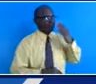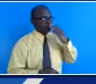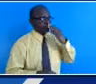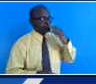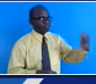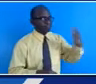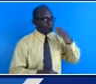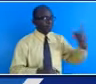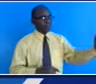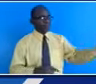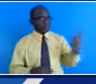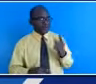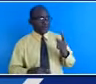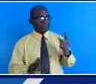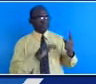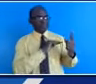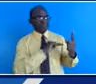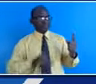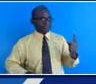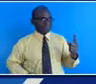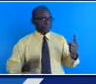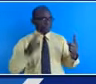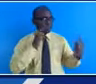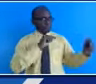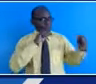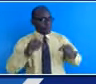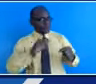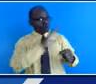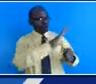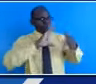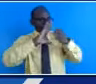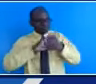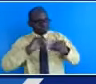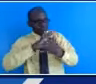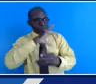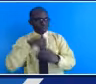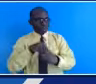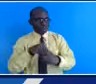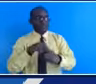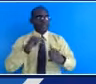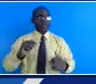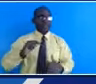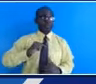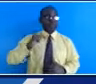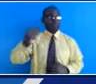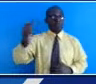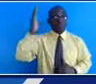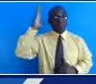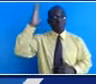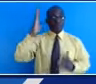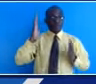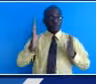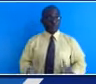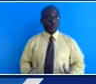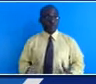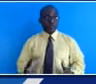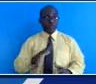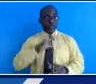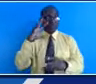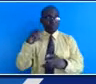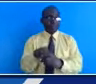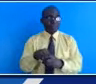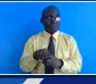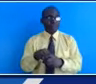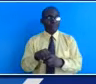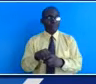this. Our next speaker has the distinction of having served in the New York State Assembly, which is one that I have as well.